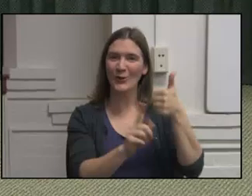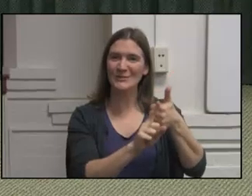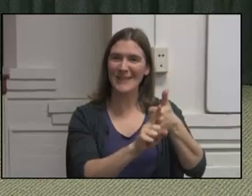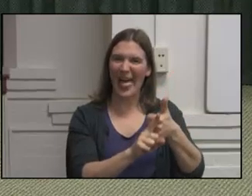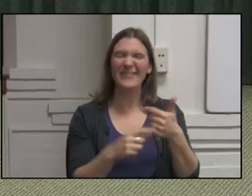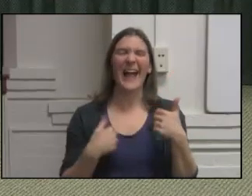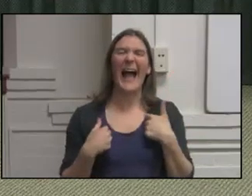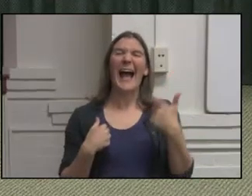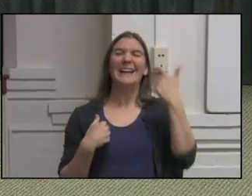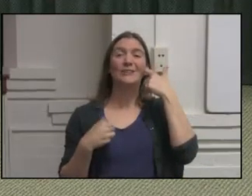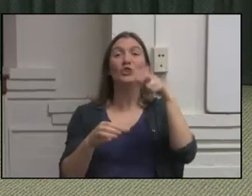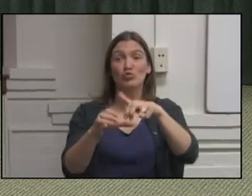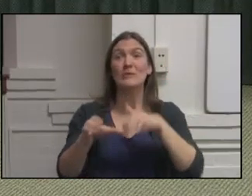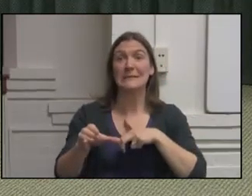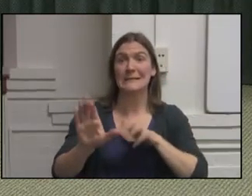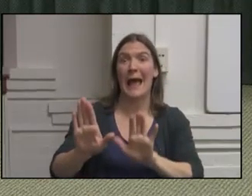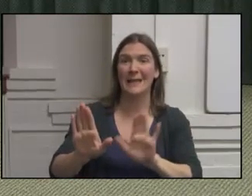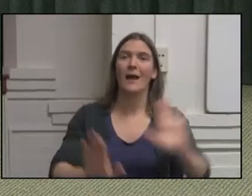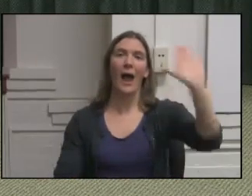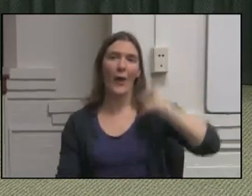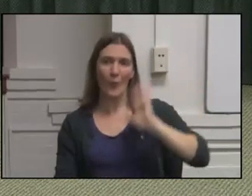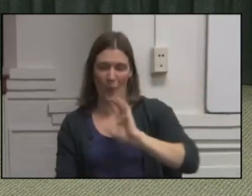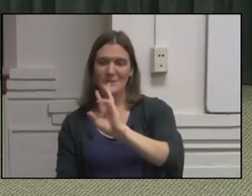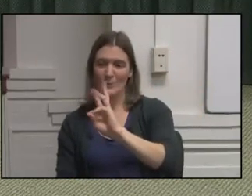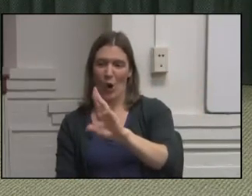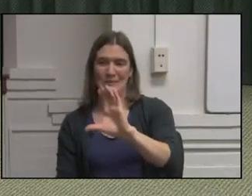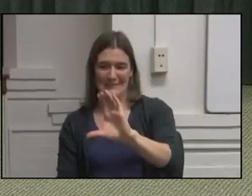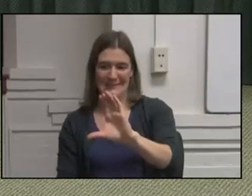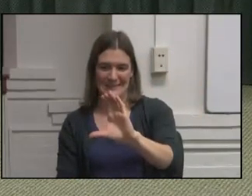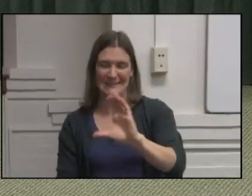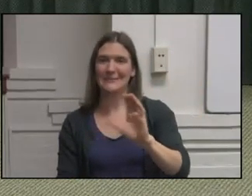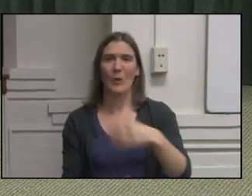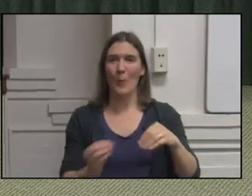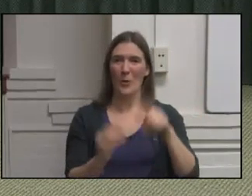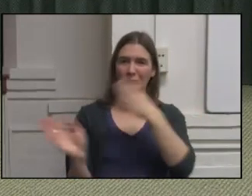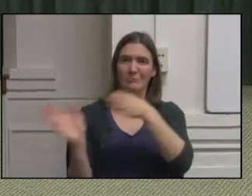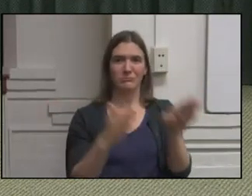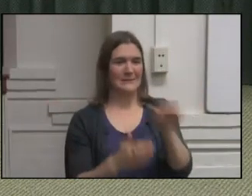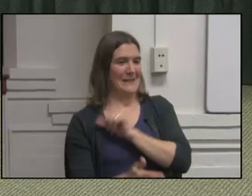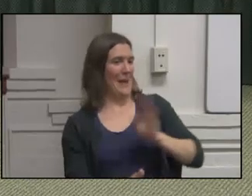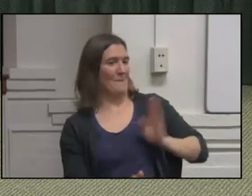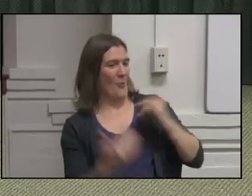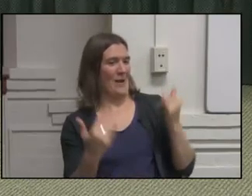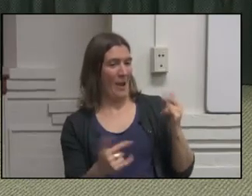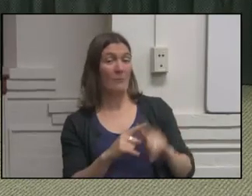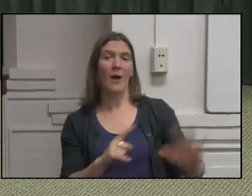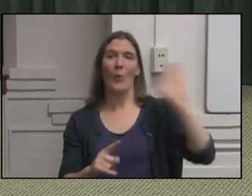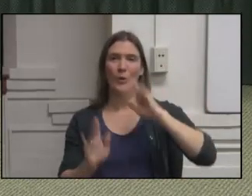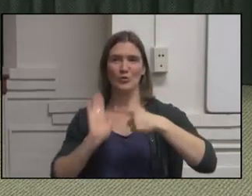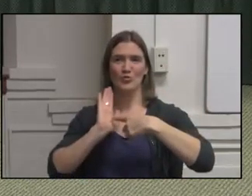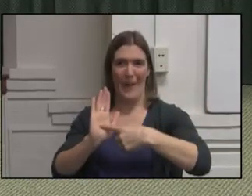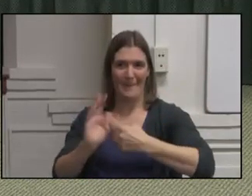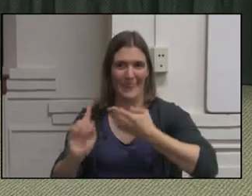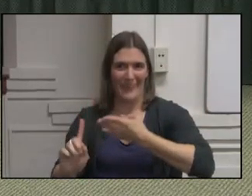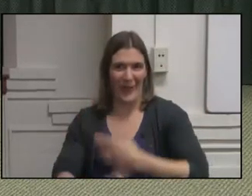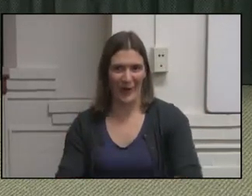Having recently resigned my position with the Windham Regional Commission as Brattleboro's representative or